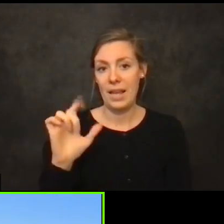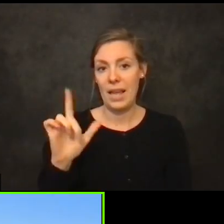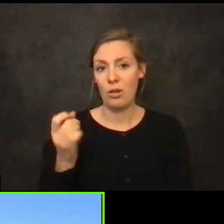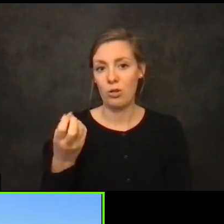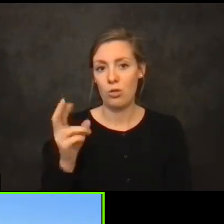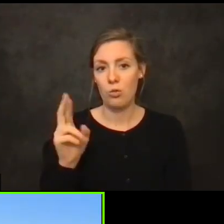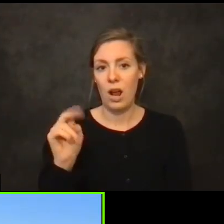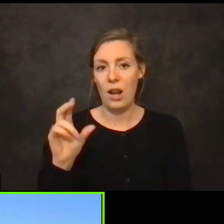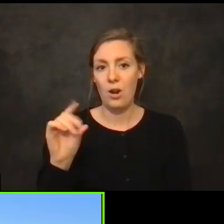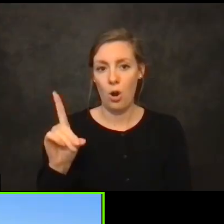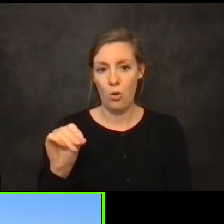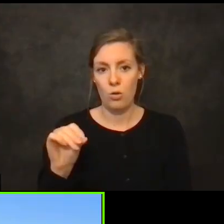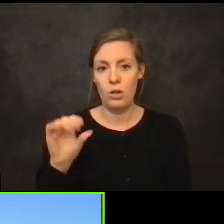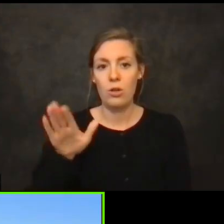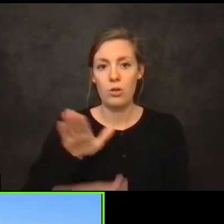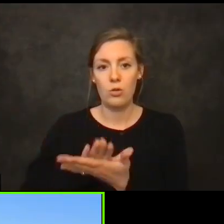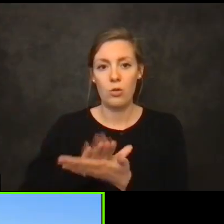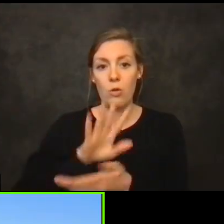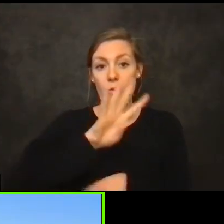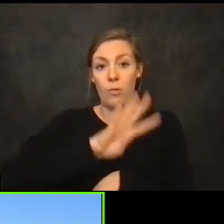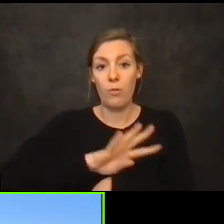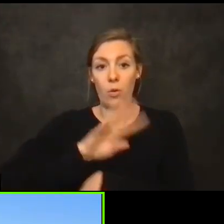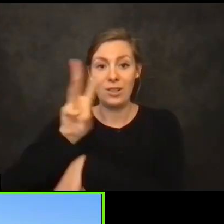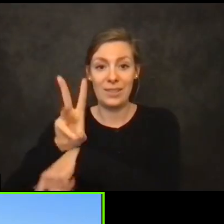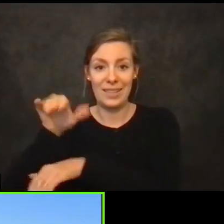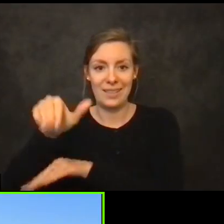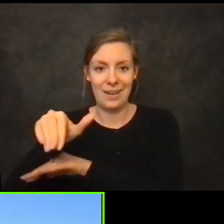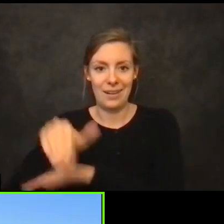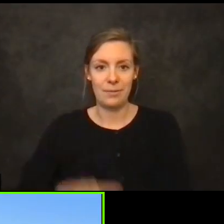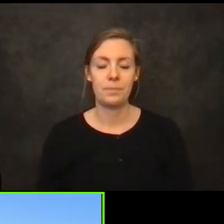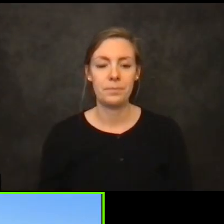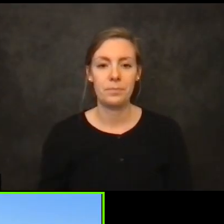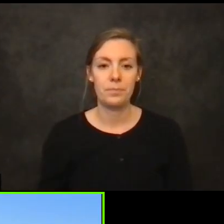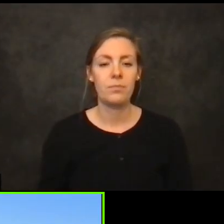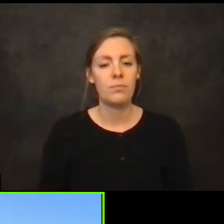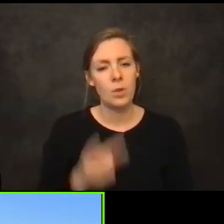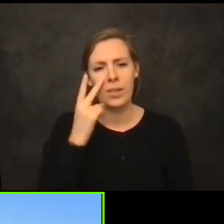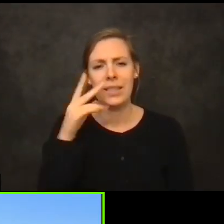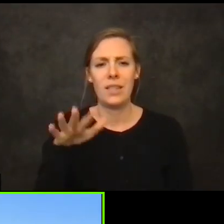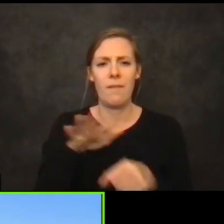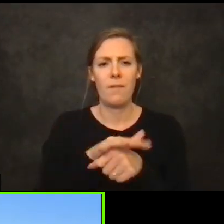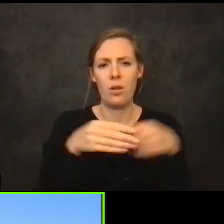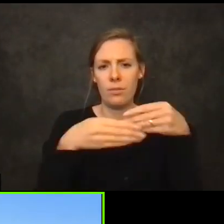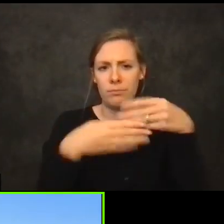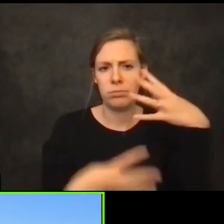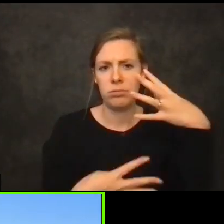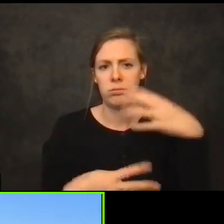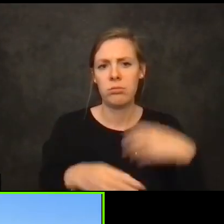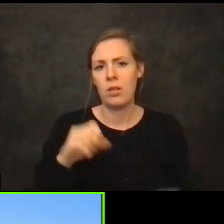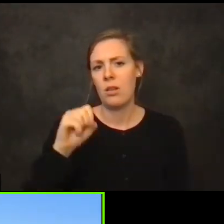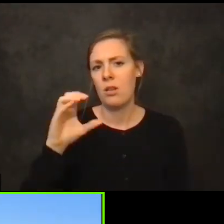School in Sonoma from 4 to 6 p.m. You can see the full list at SoCo